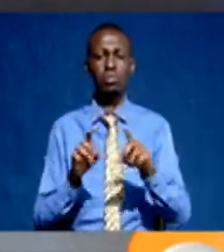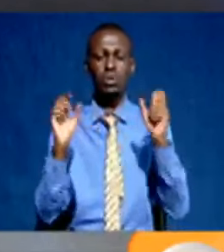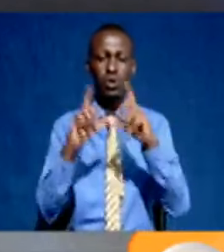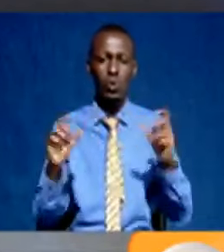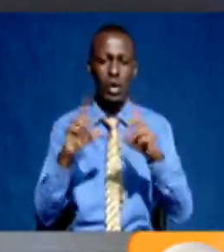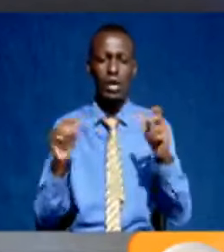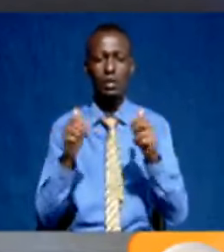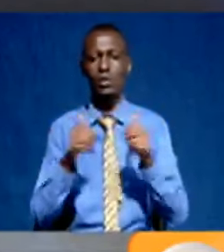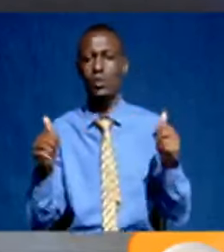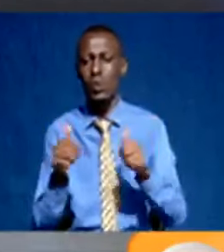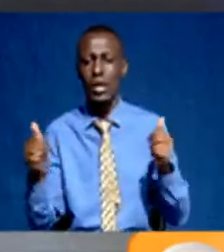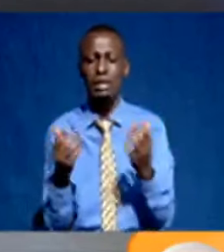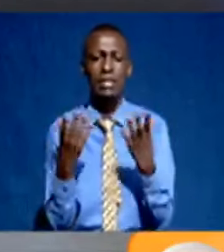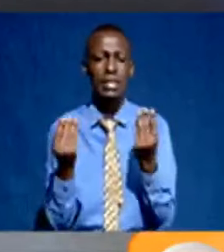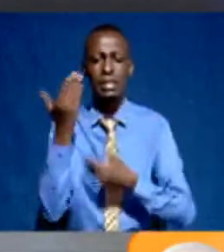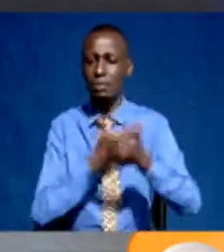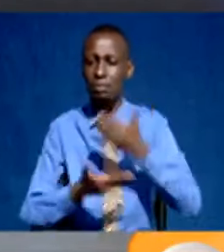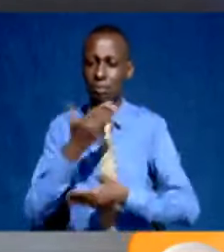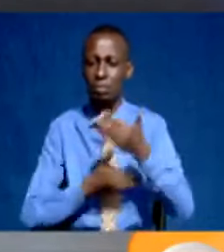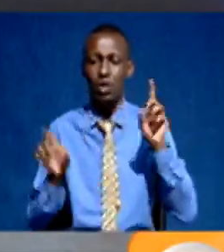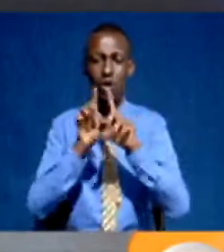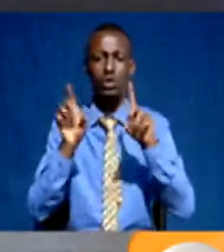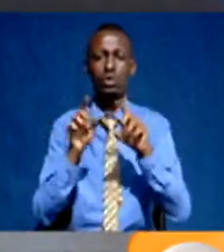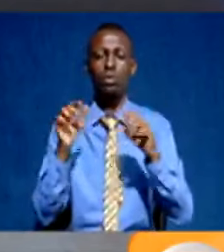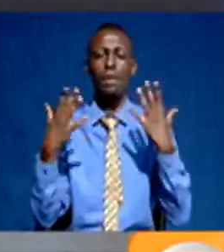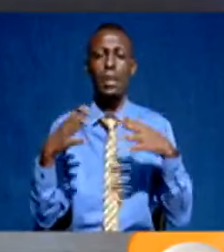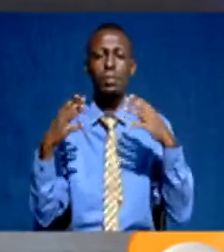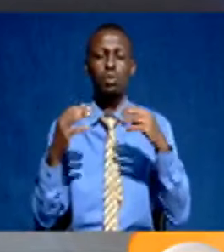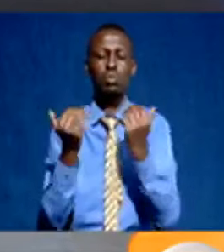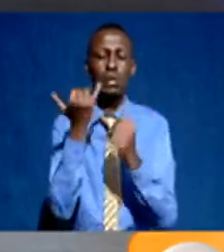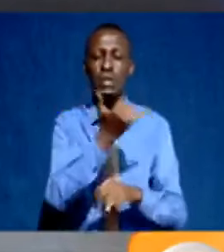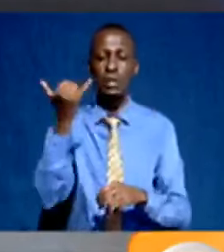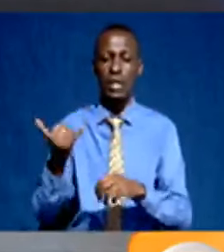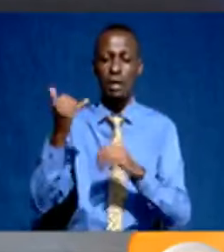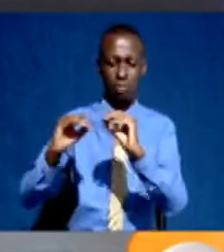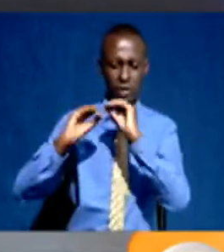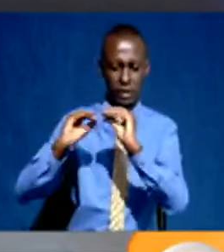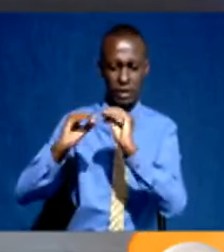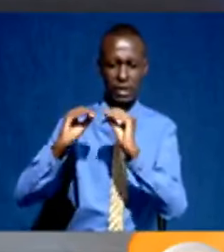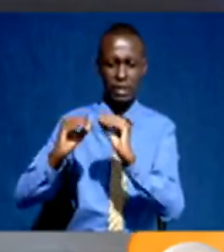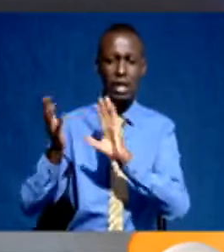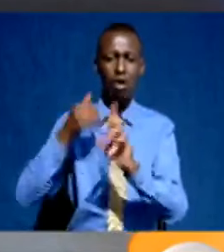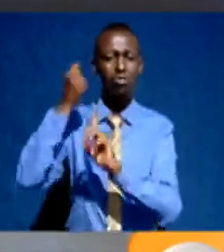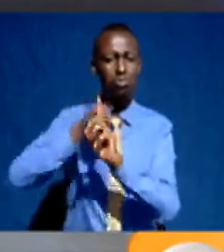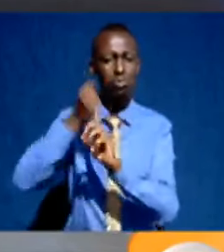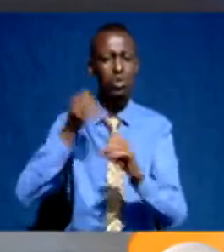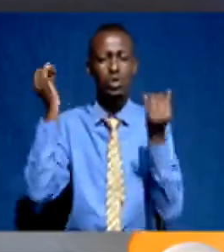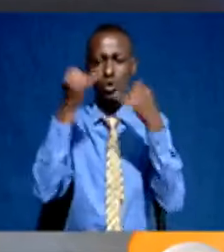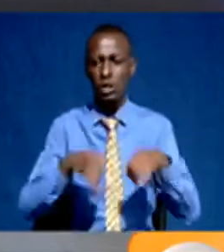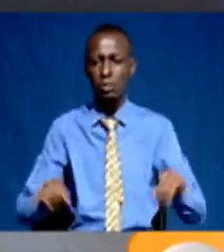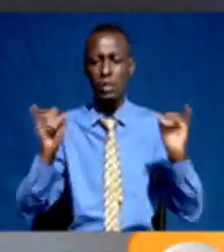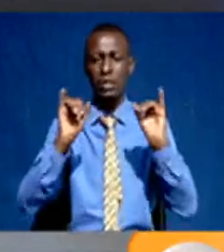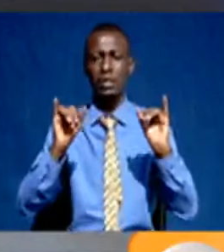teaching the young people about the push for independence. Laura Otieno met with one of Jaramogi's